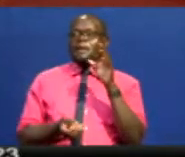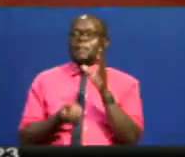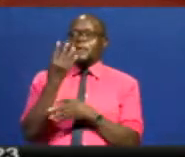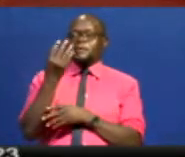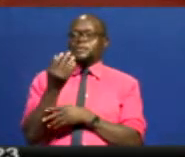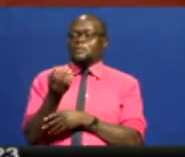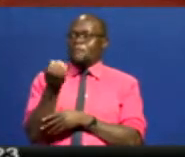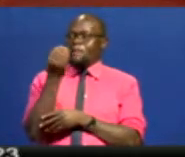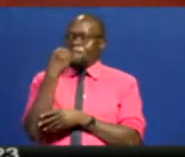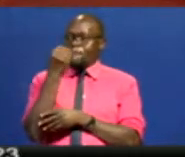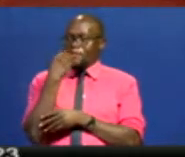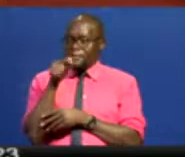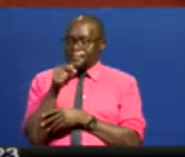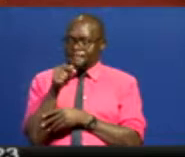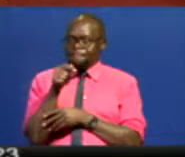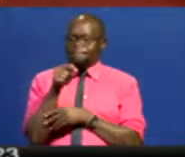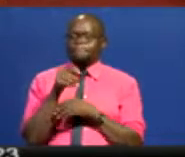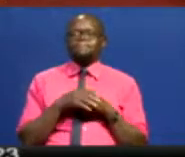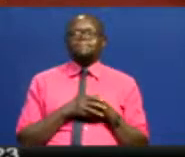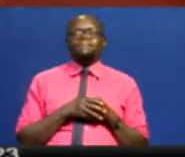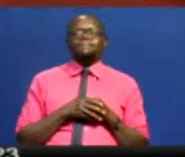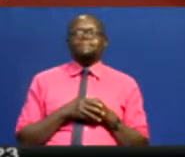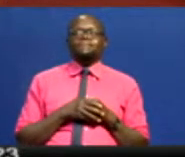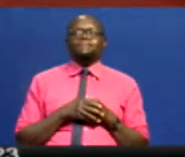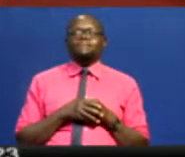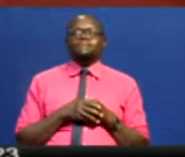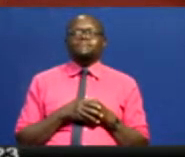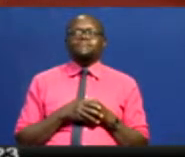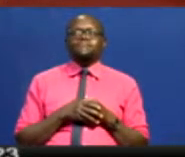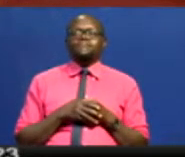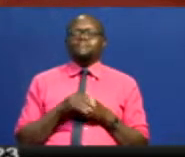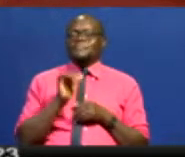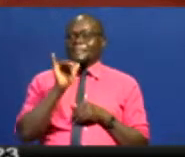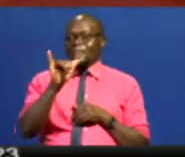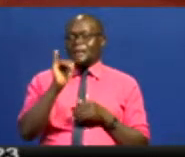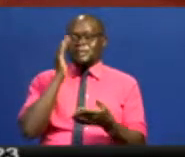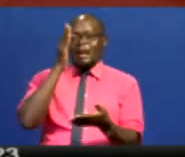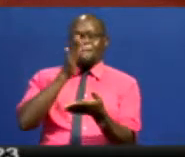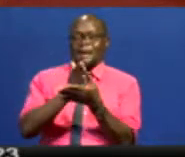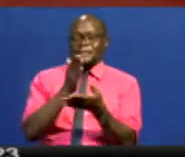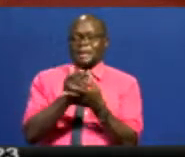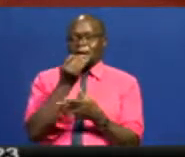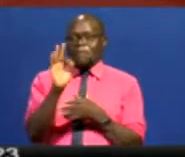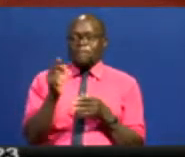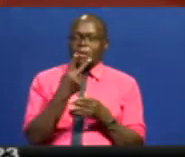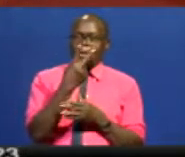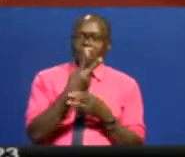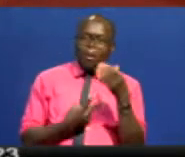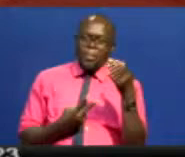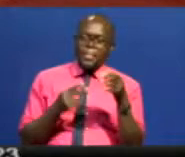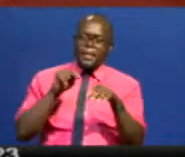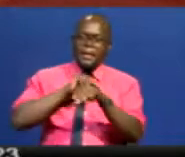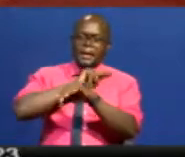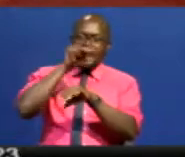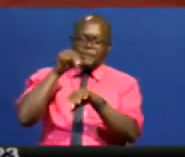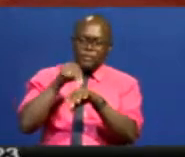food is a factor of both